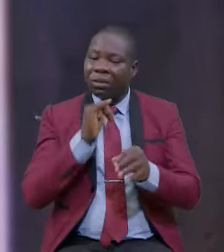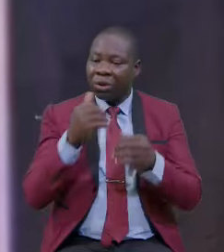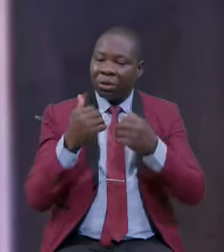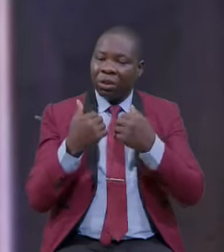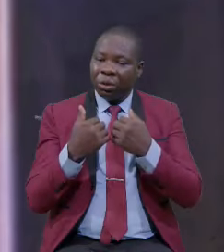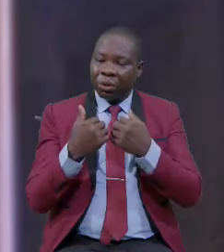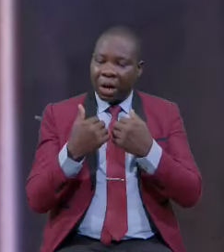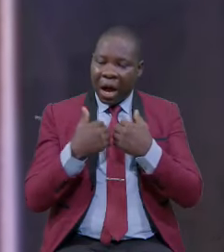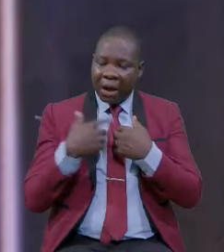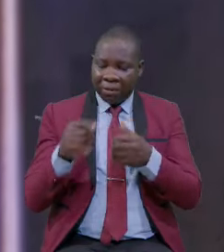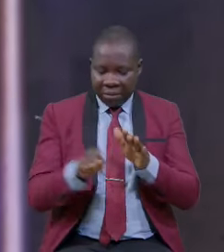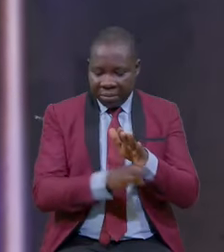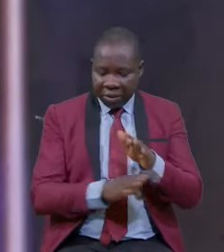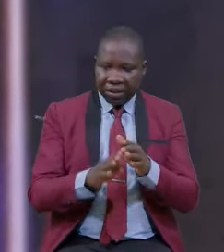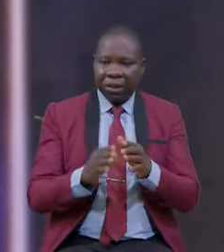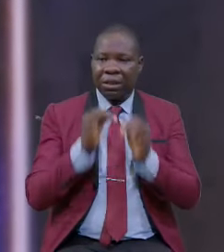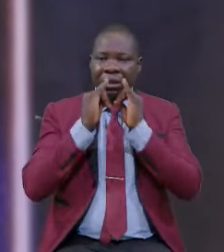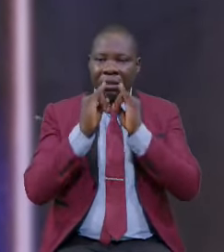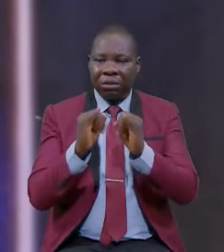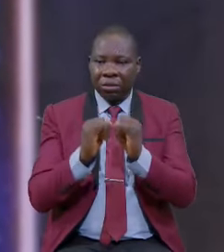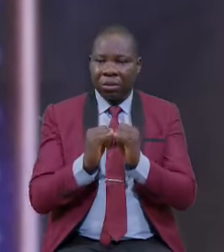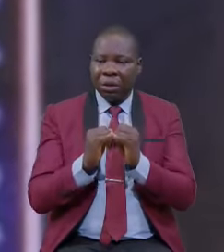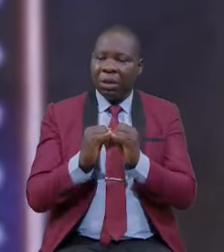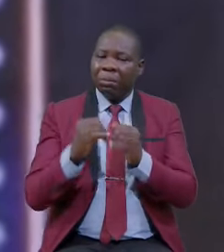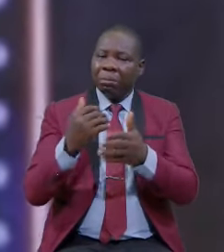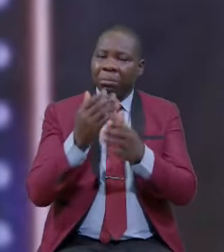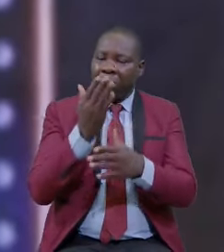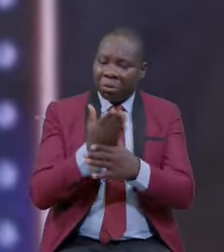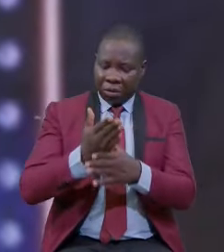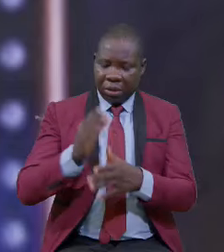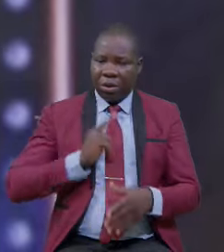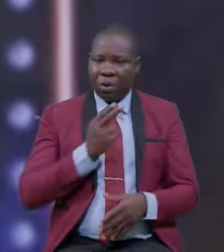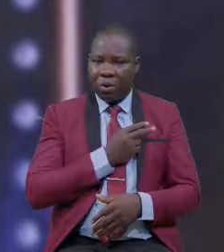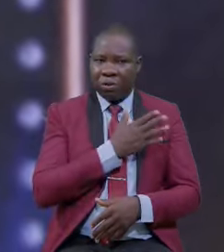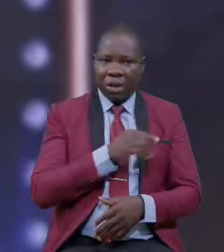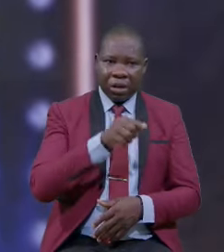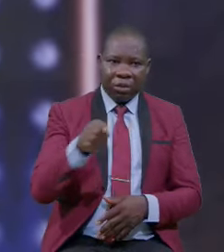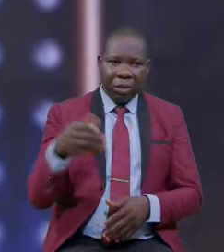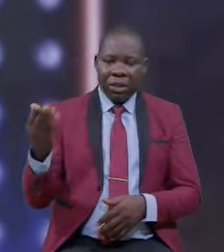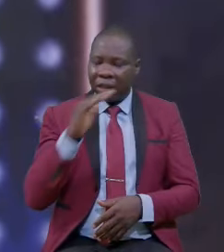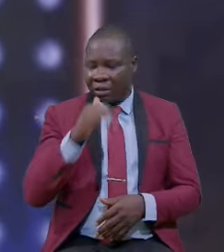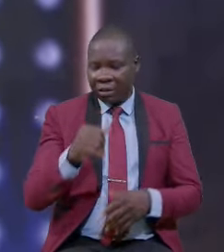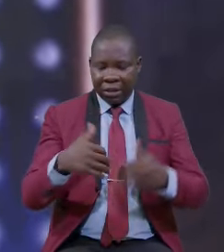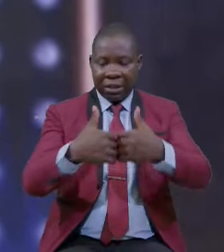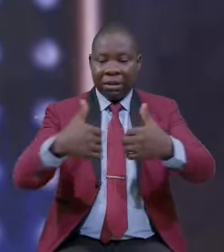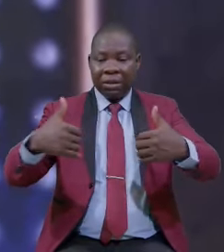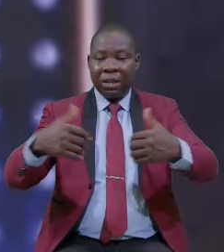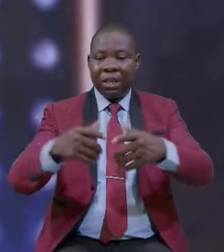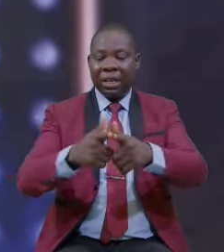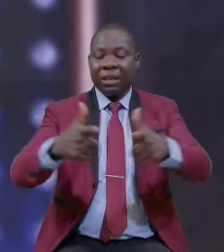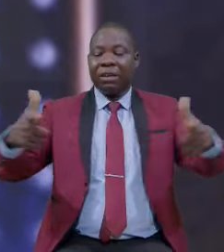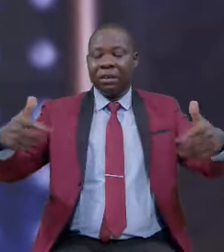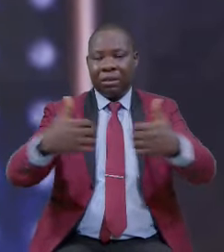and you, there is a great gulf fixed, so that they which would pass